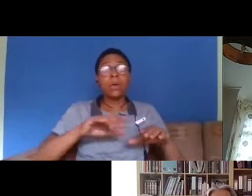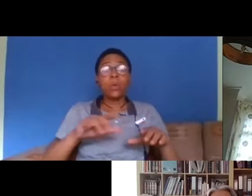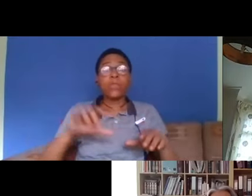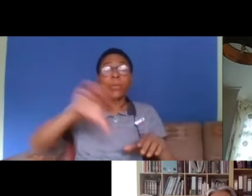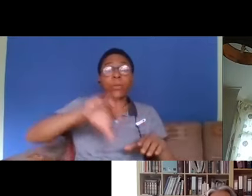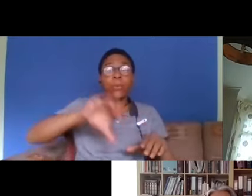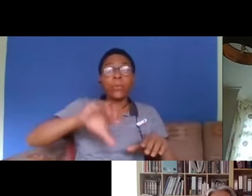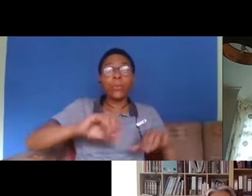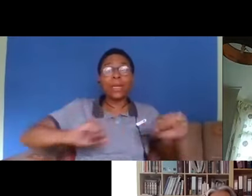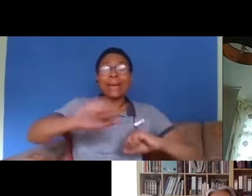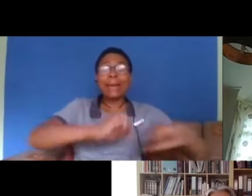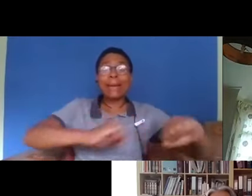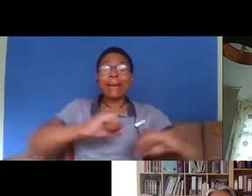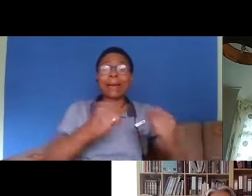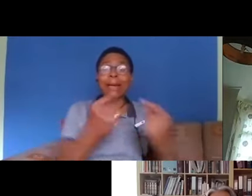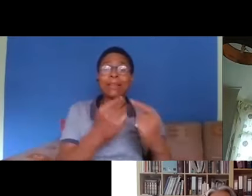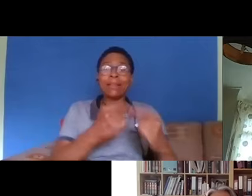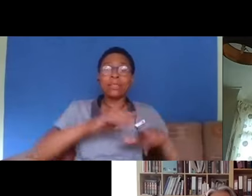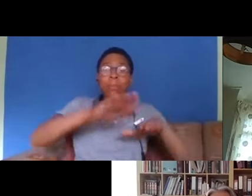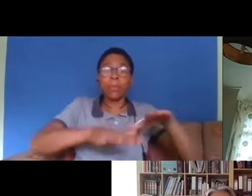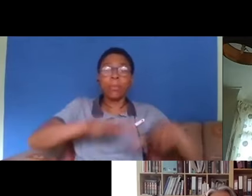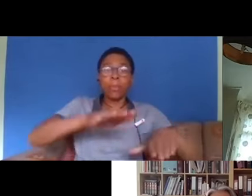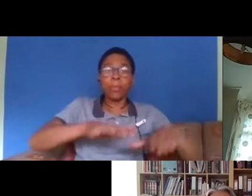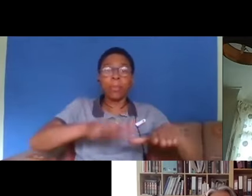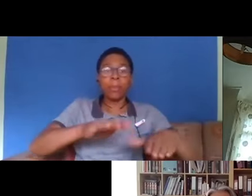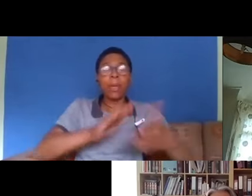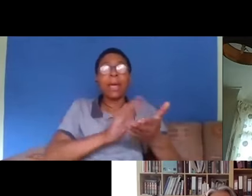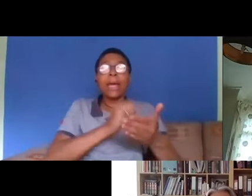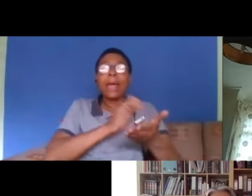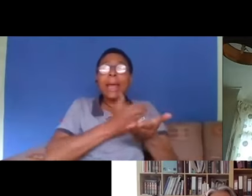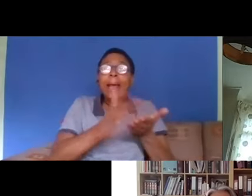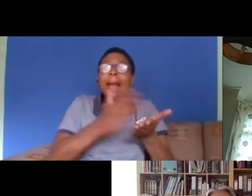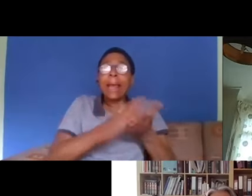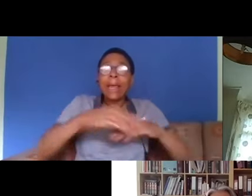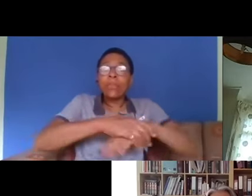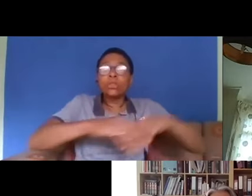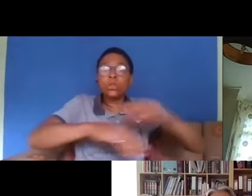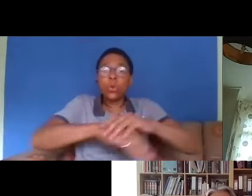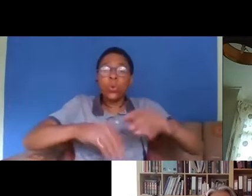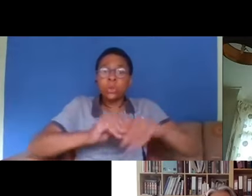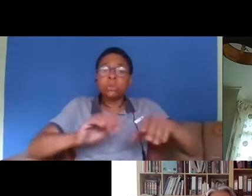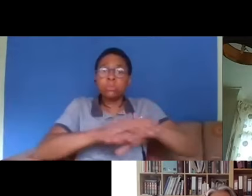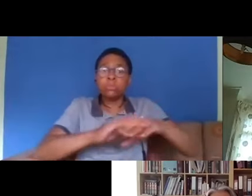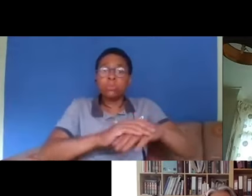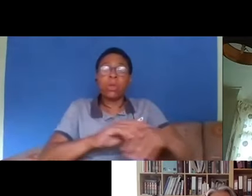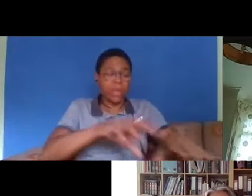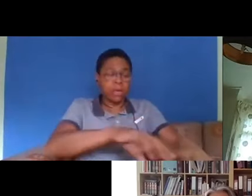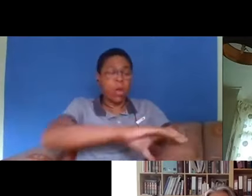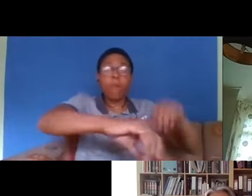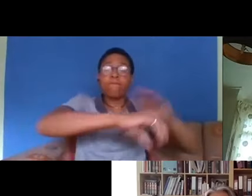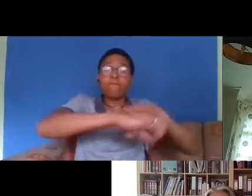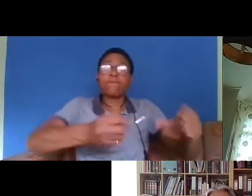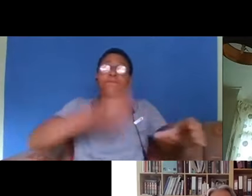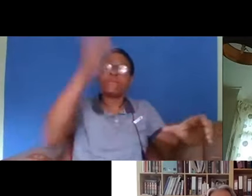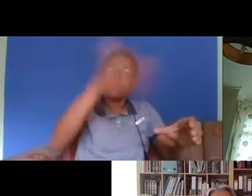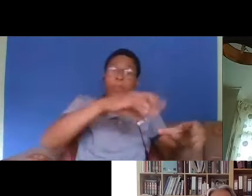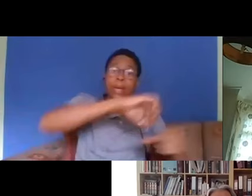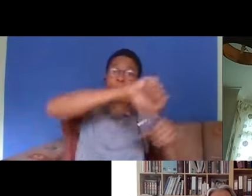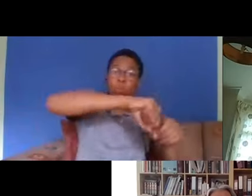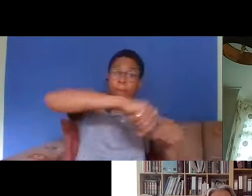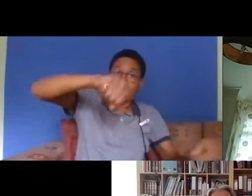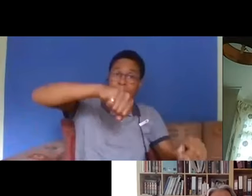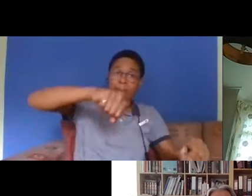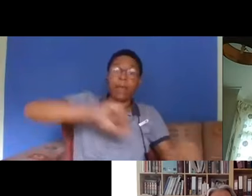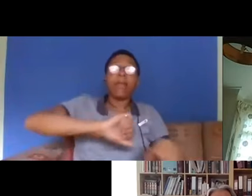stored until they leave again. So it's definitely something worth thinking about. There's a kind of follow-up question